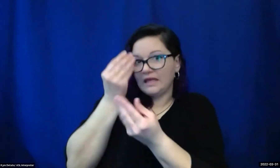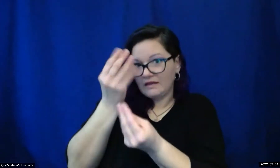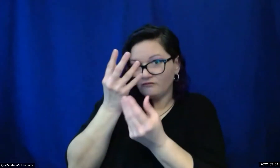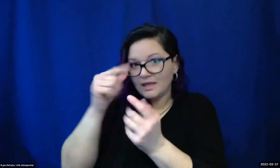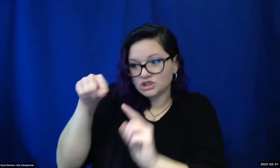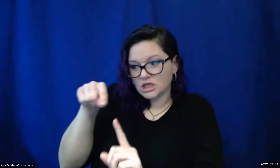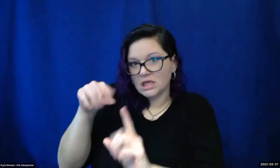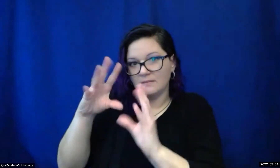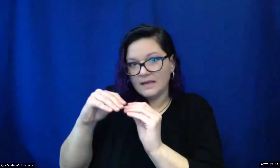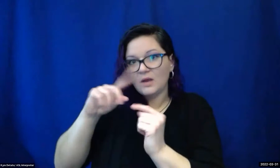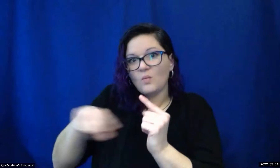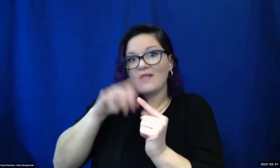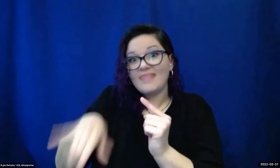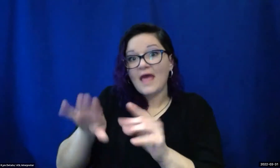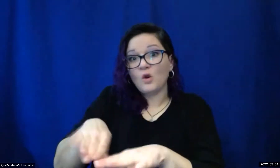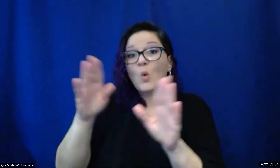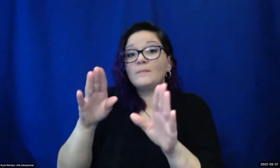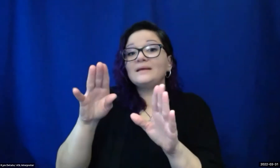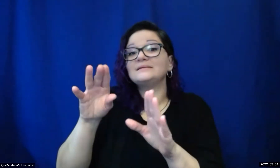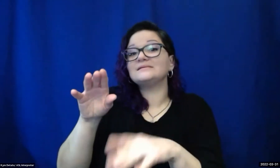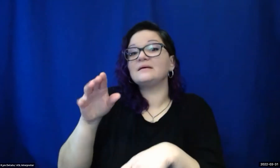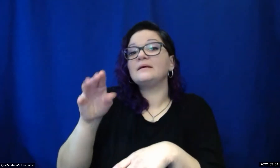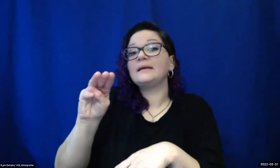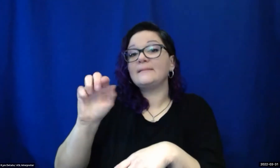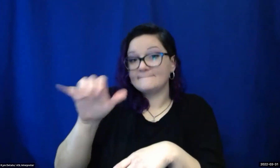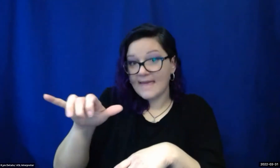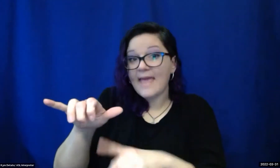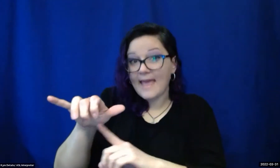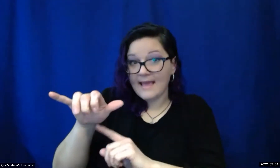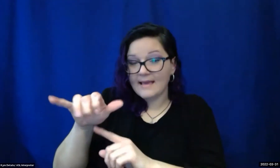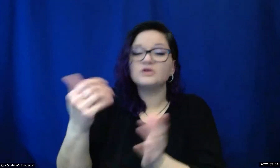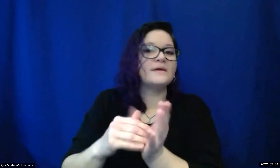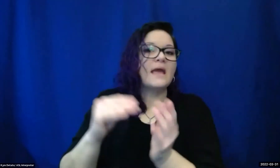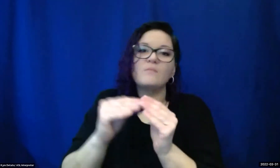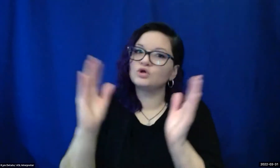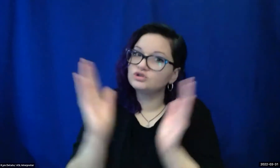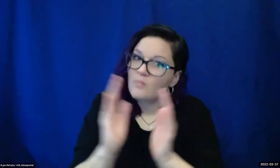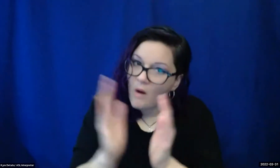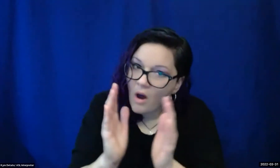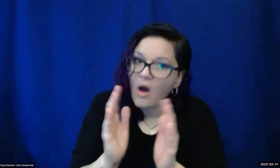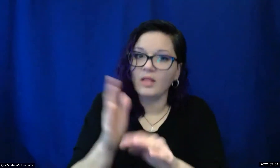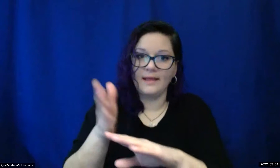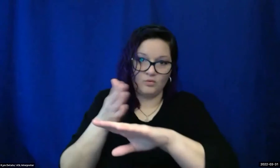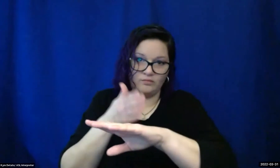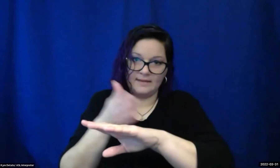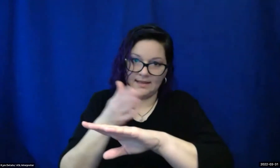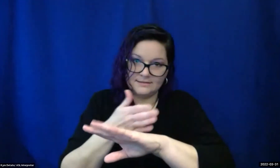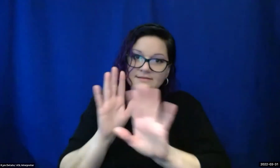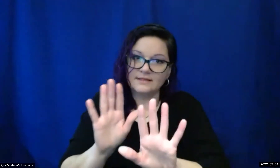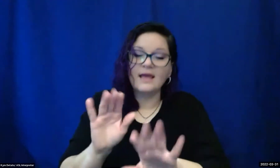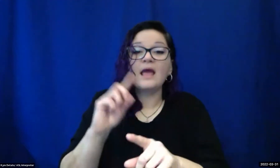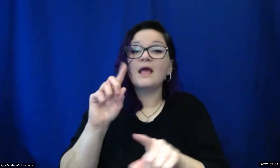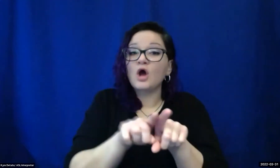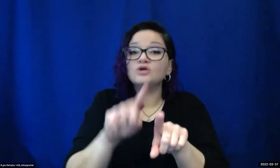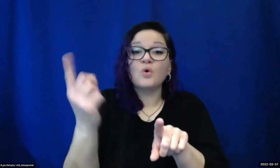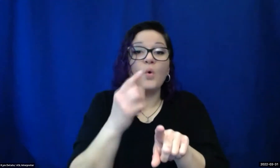grant opens also in May. Again, that would really only be for smaller scale improvements, and it is only if you've never received